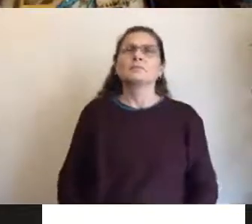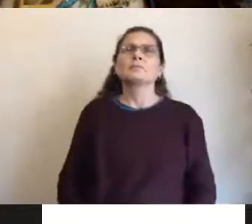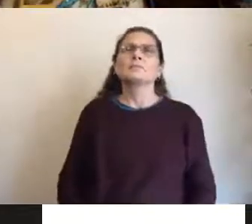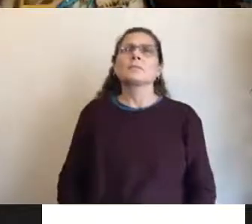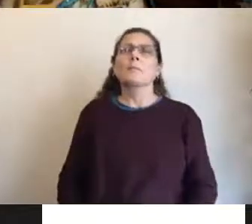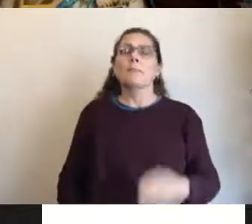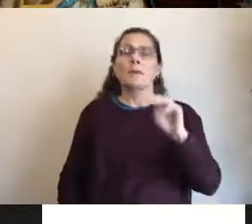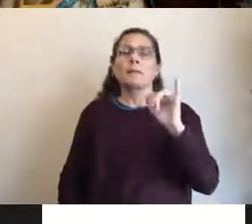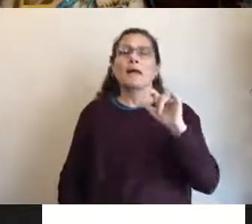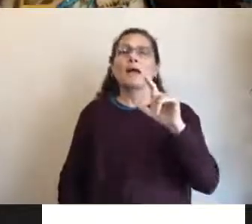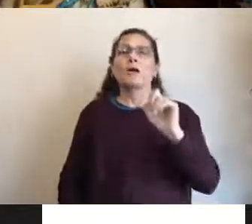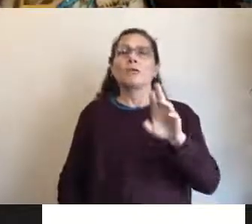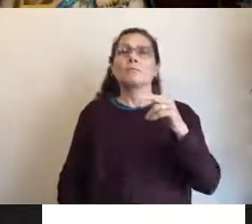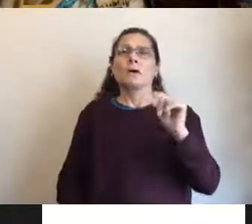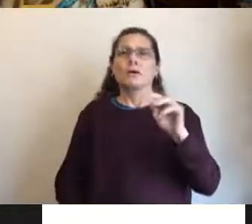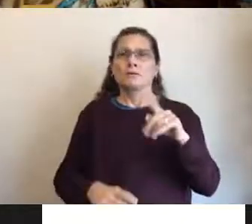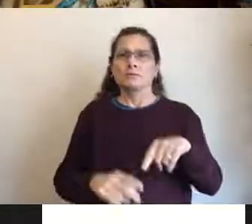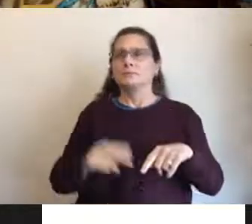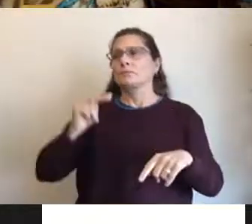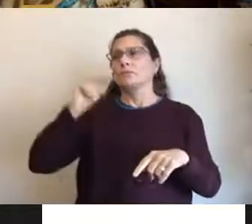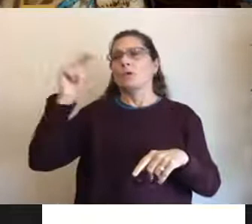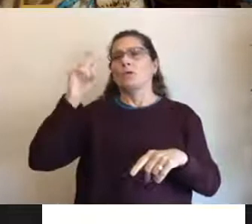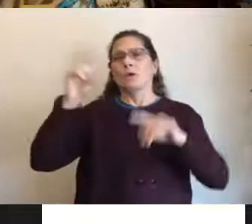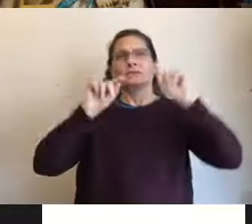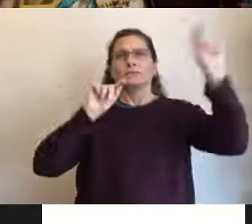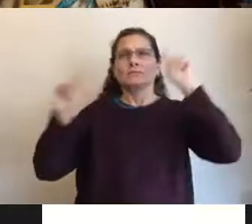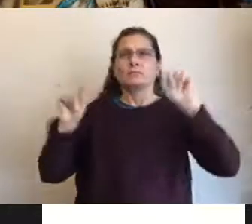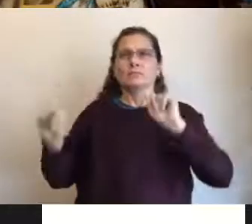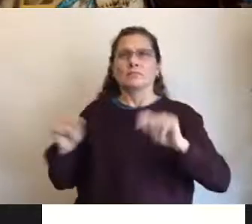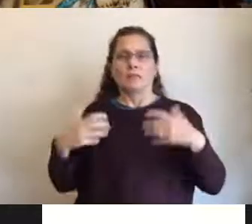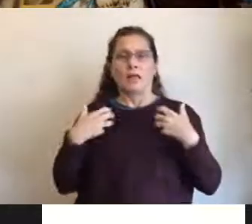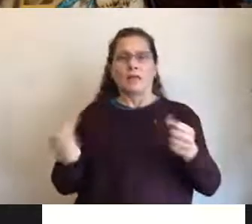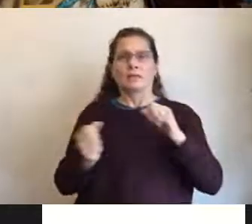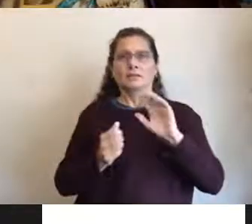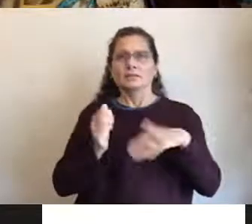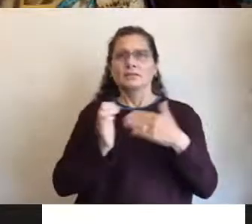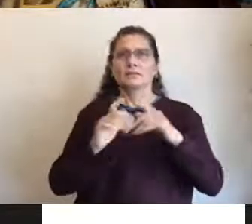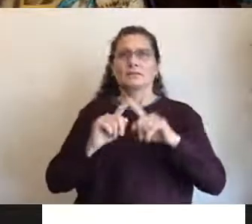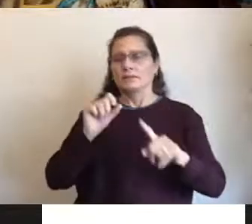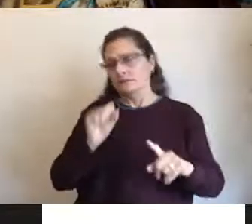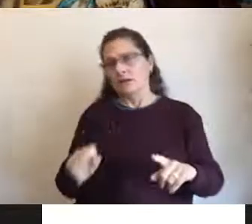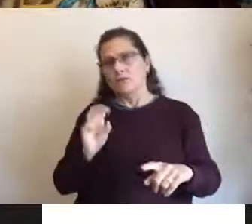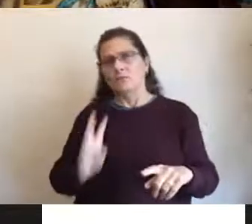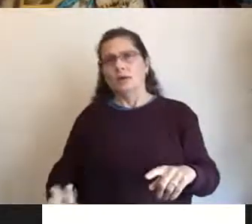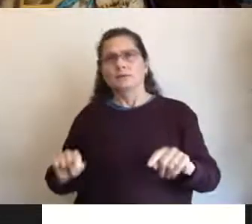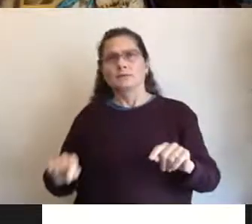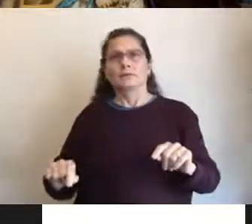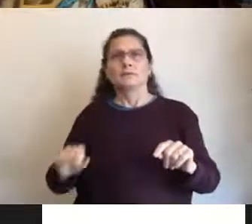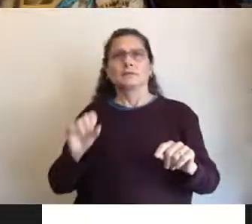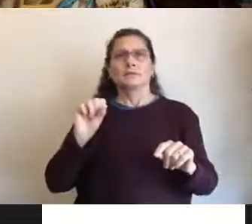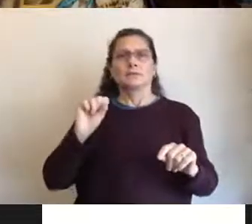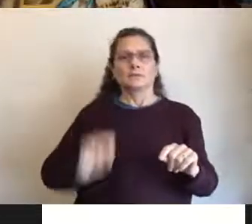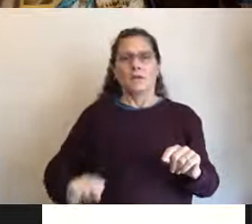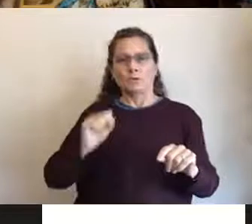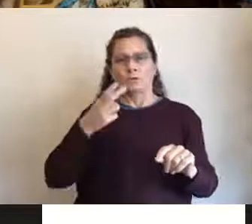individuals. We had 466 individuals on the Southside Health Center. At the South Shore, which is the Zone E in South Milwaukee, there